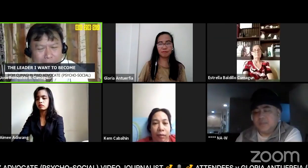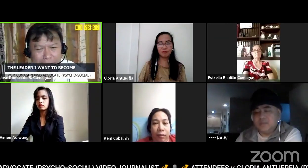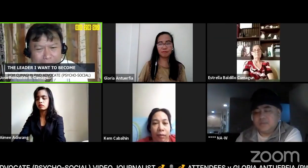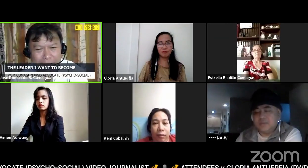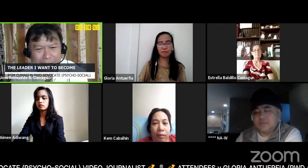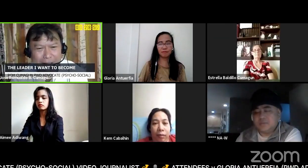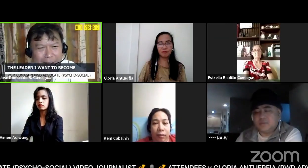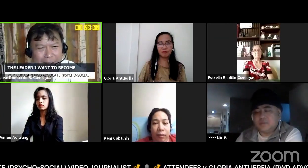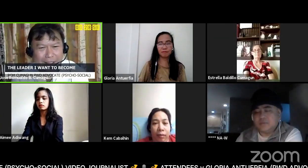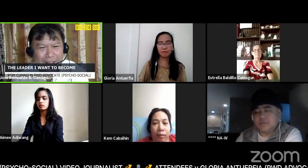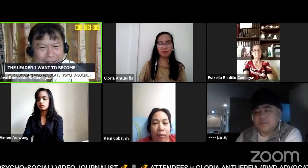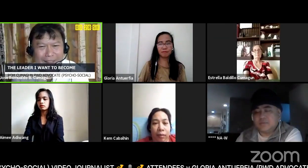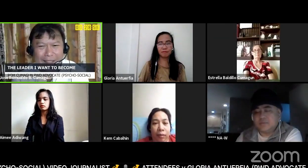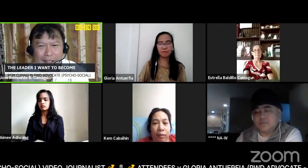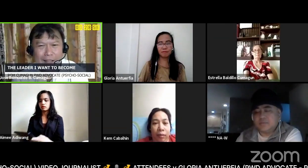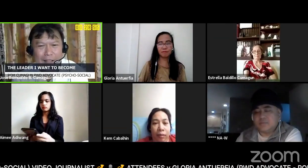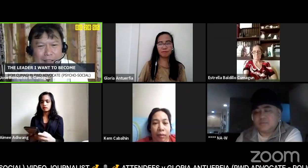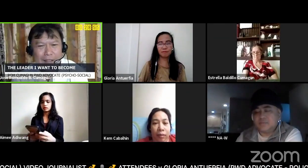become?